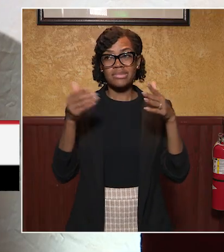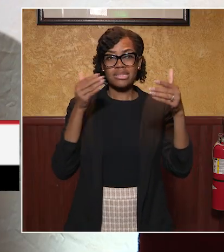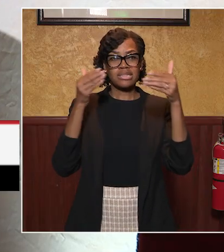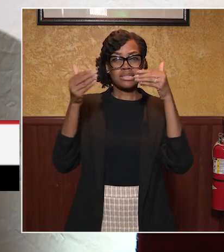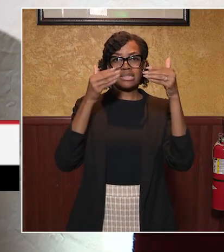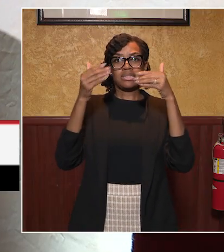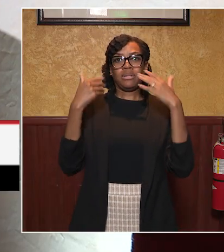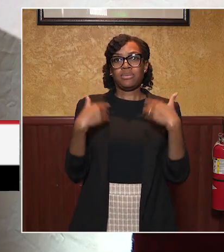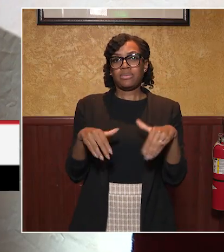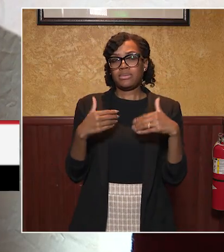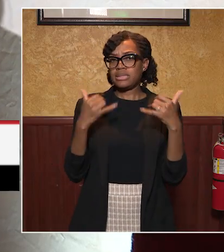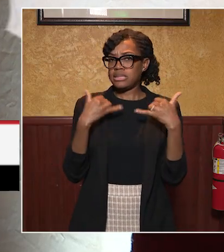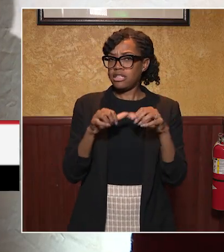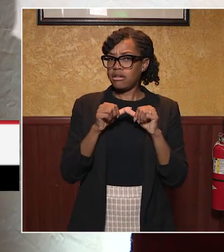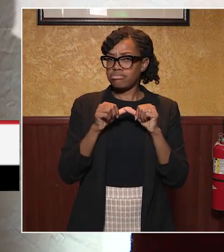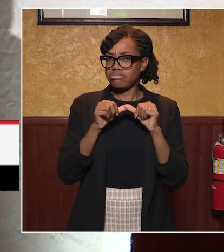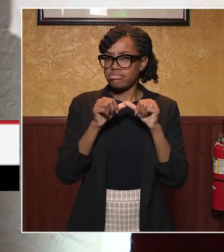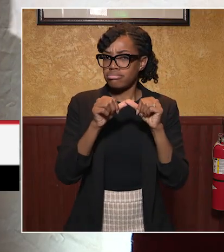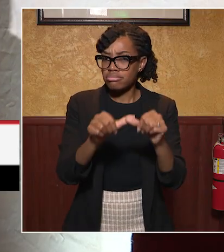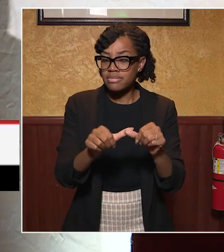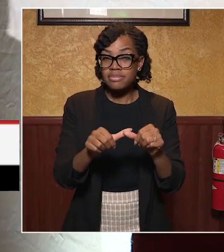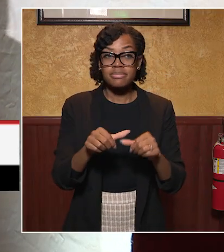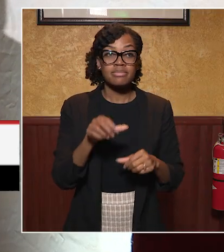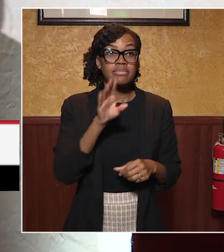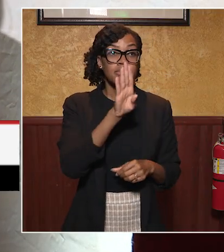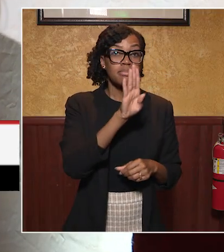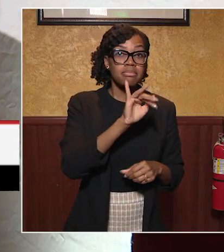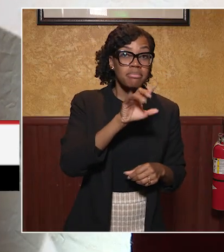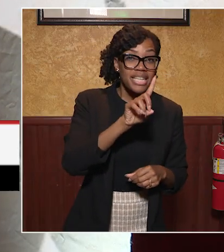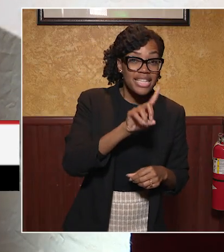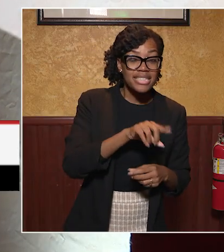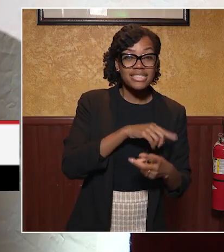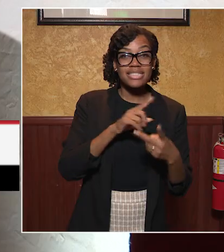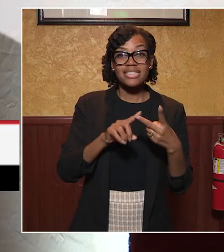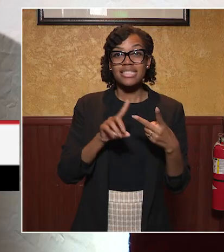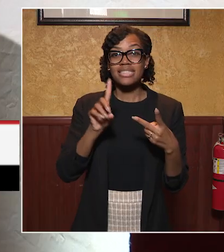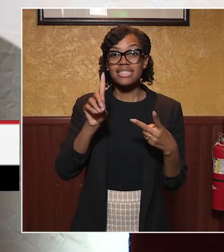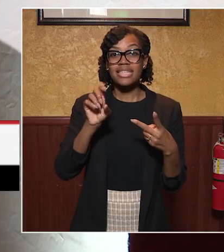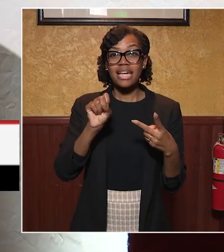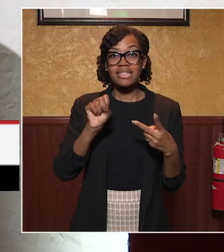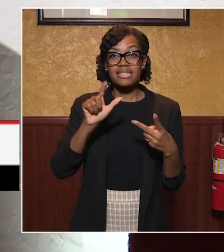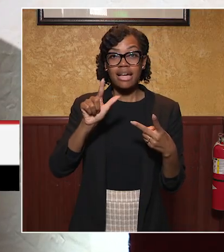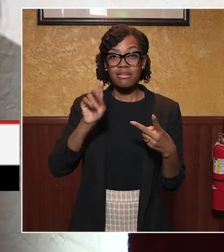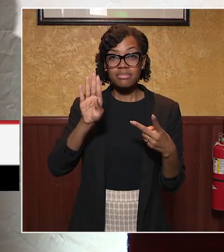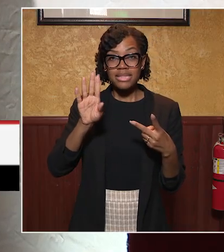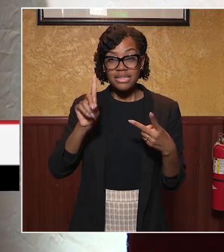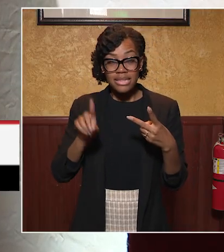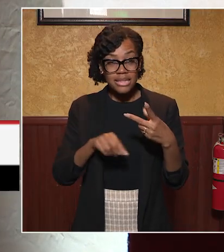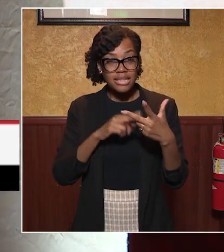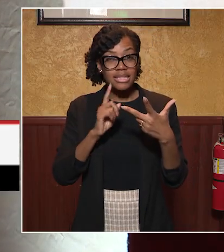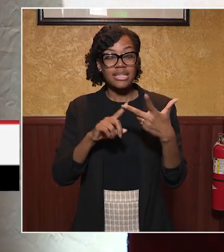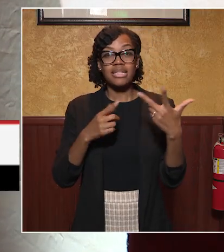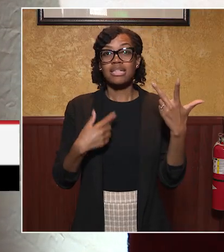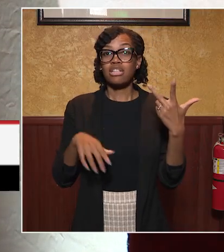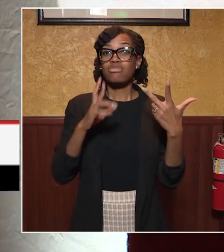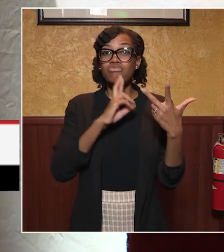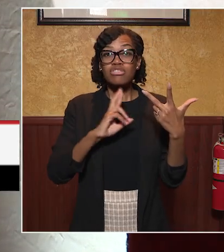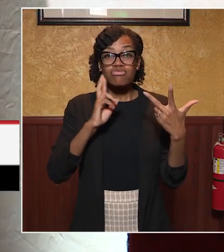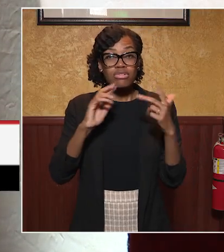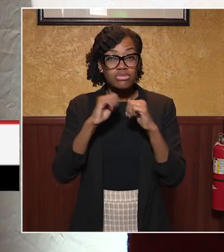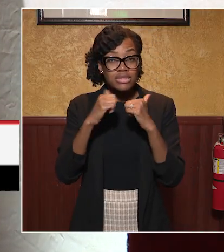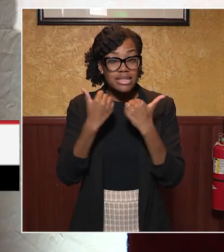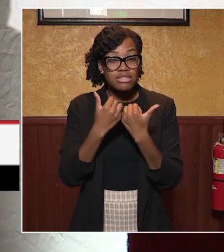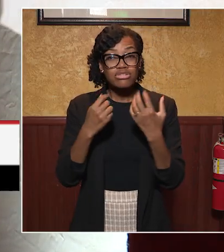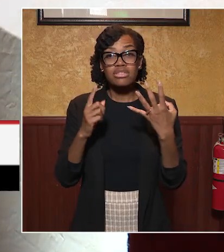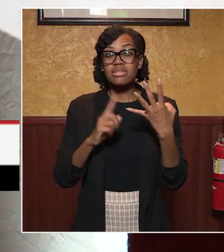bid and DSLBD and the Restaurant Association and Monumental Sports, we keep